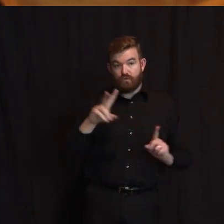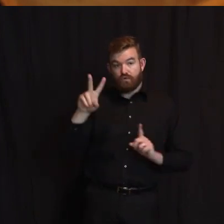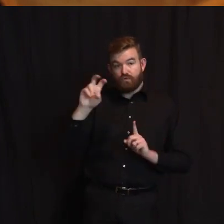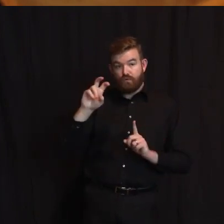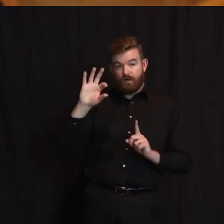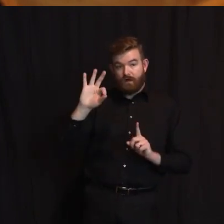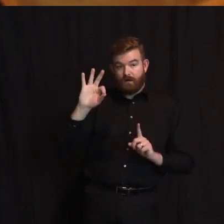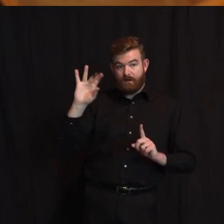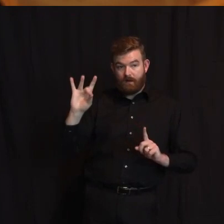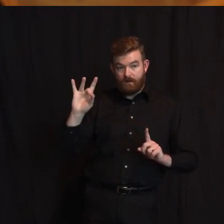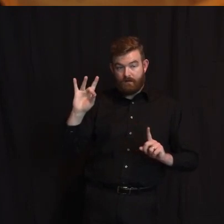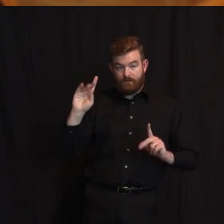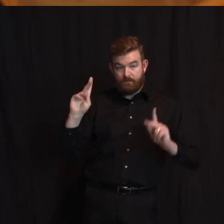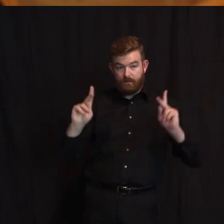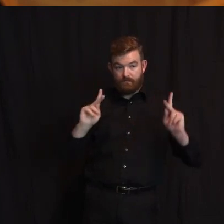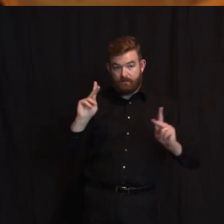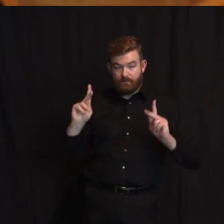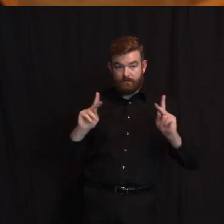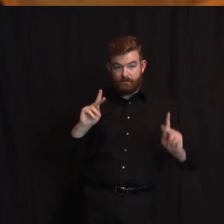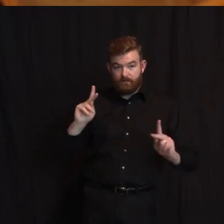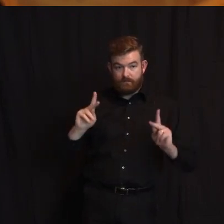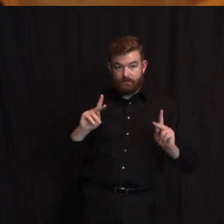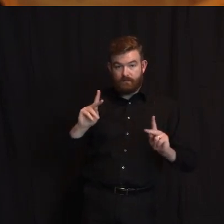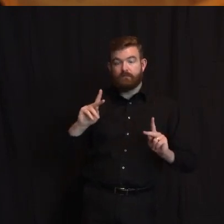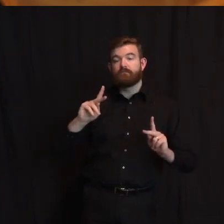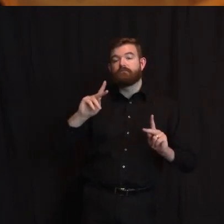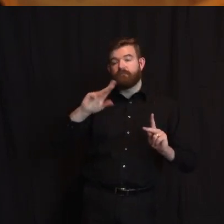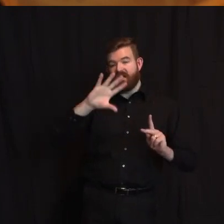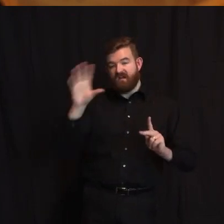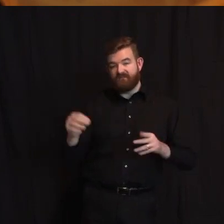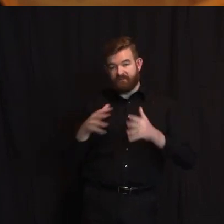298 or 22% are African American,